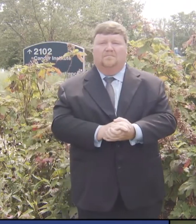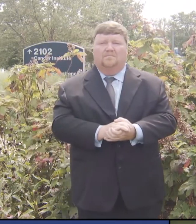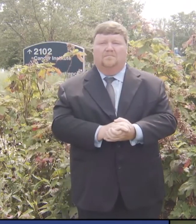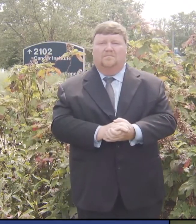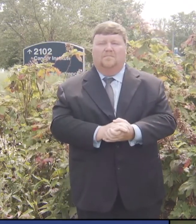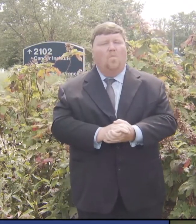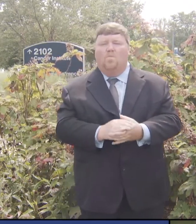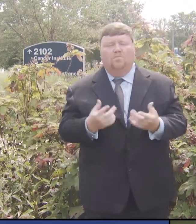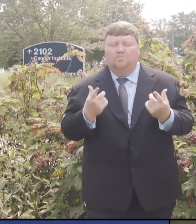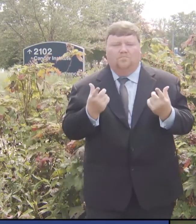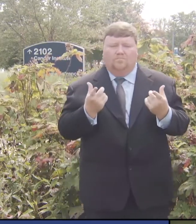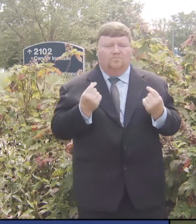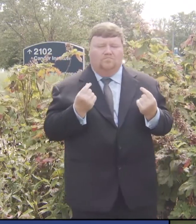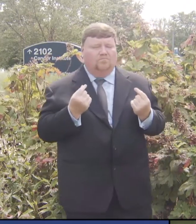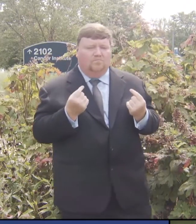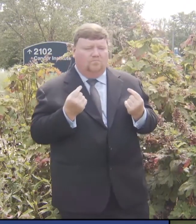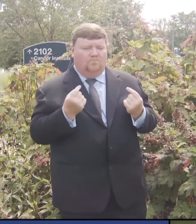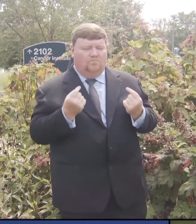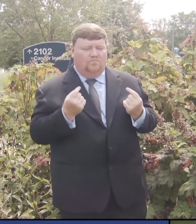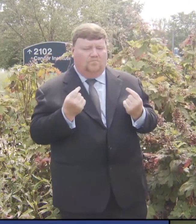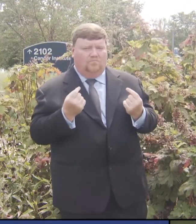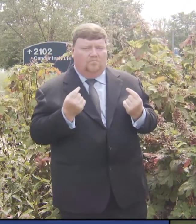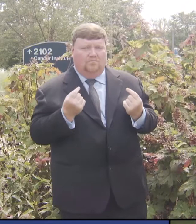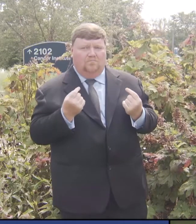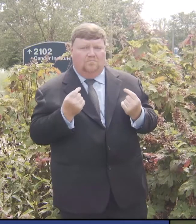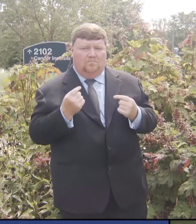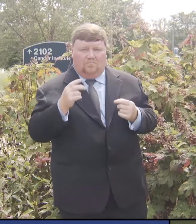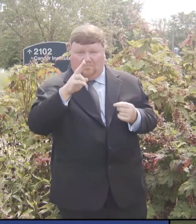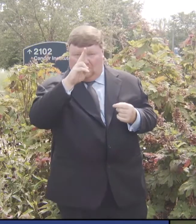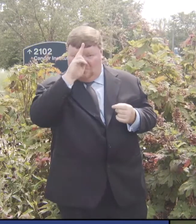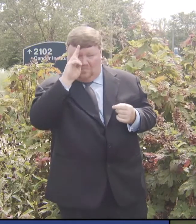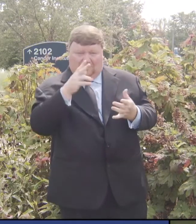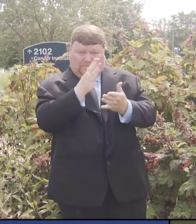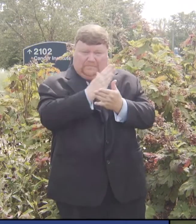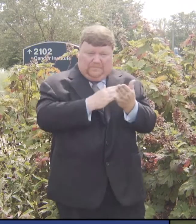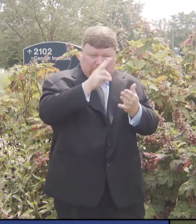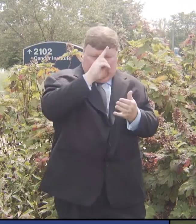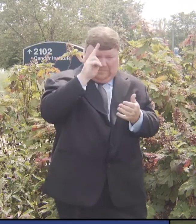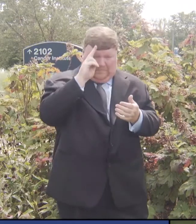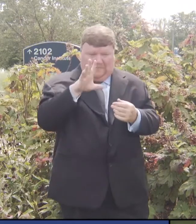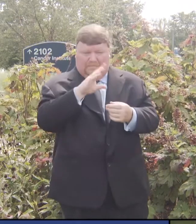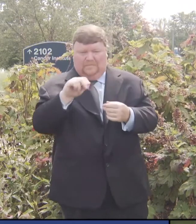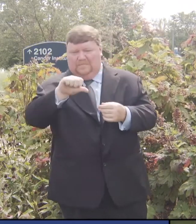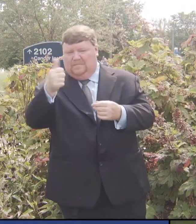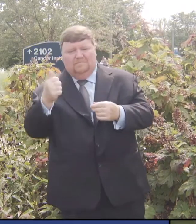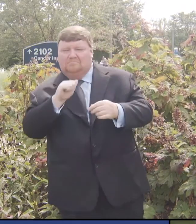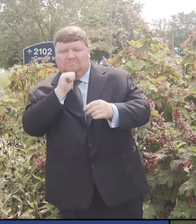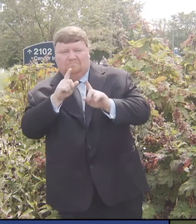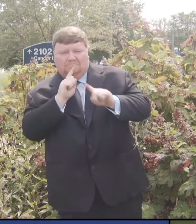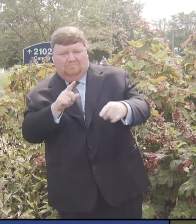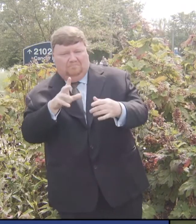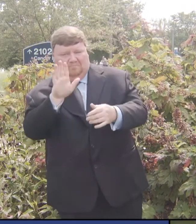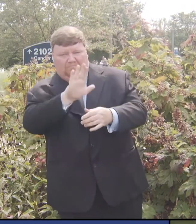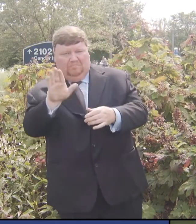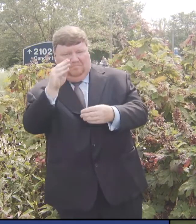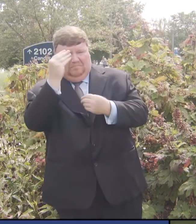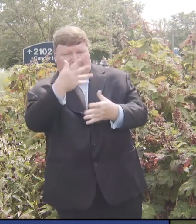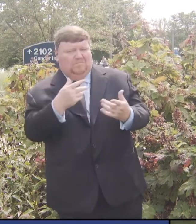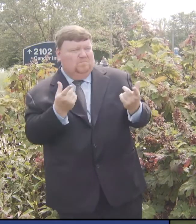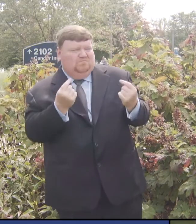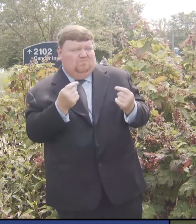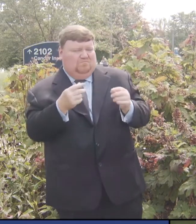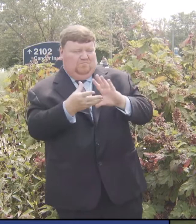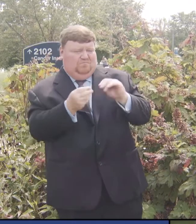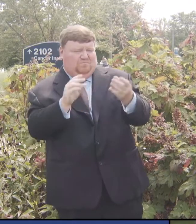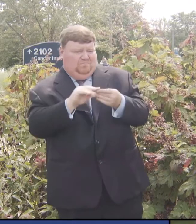And what's going on with hospitals, some hospitals and some acute care facilities not reporting this data? I mean, what has been the story